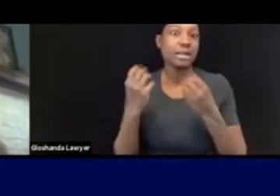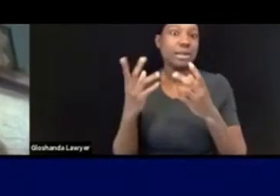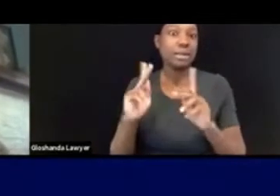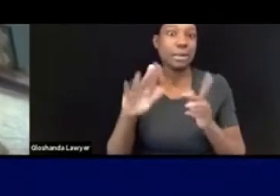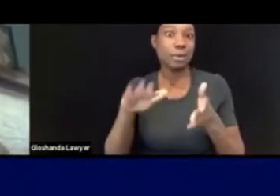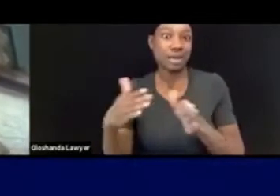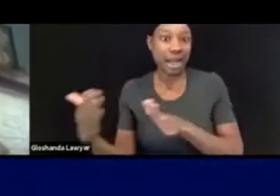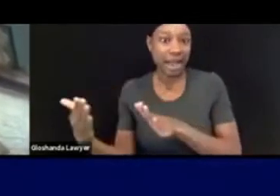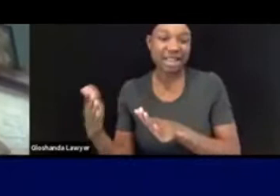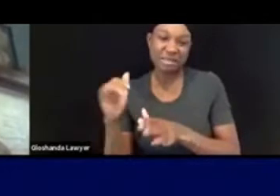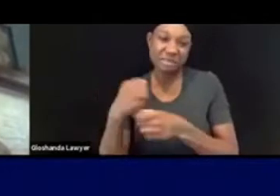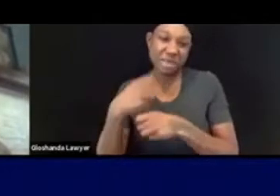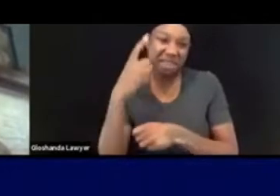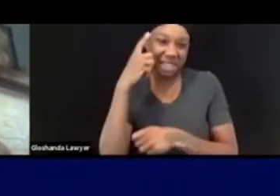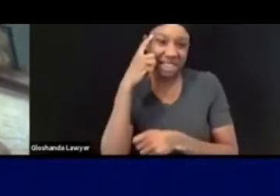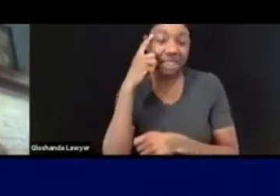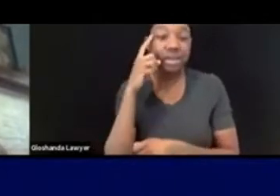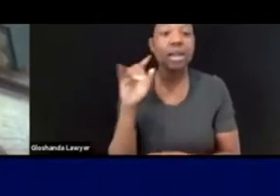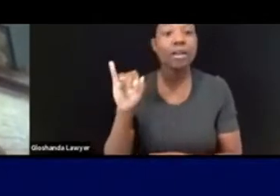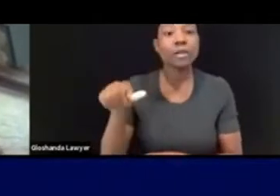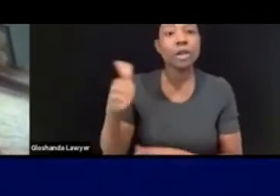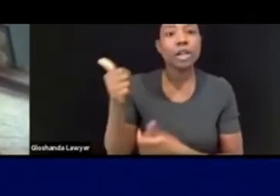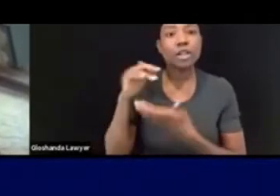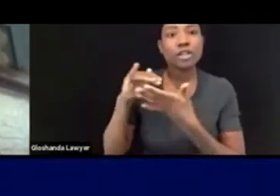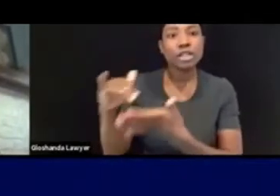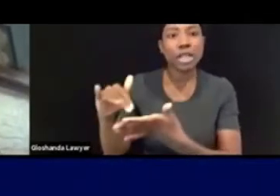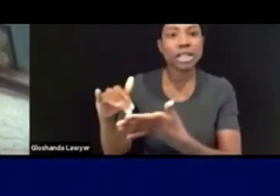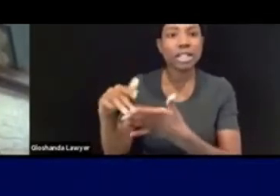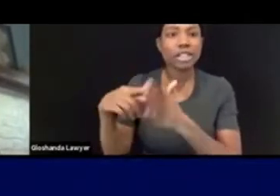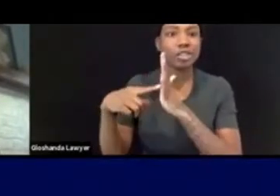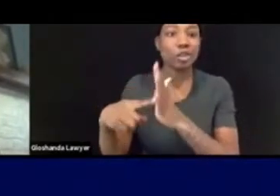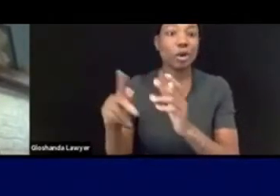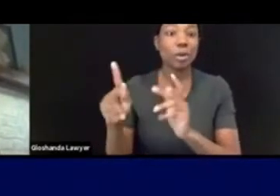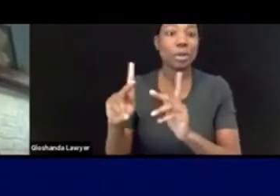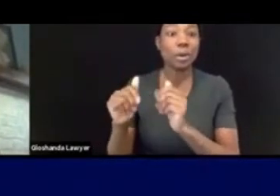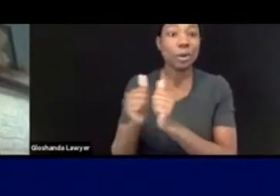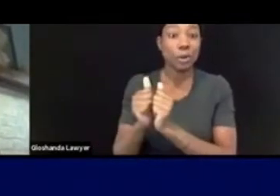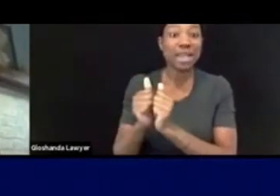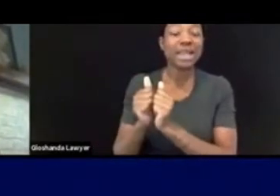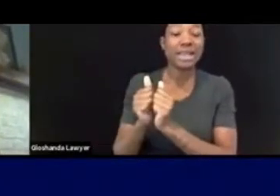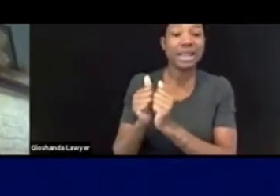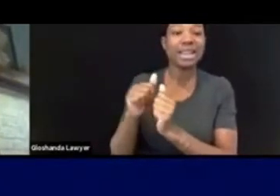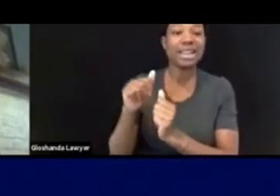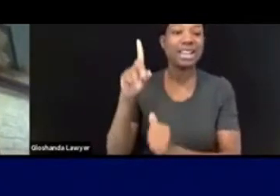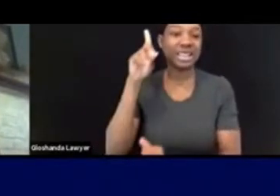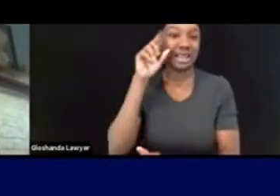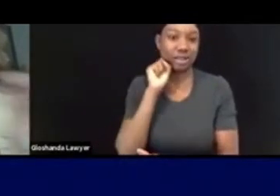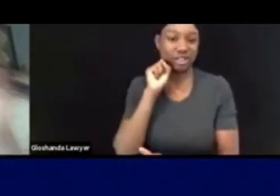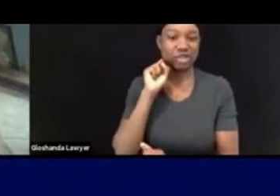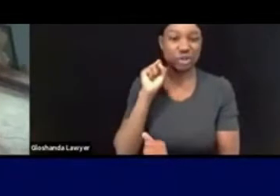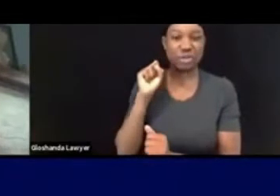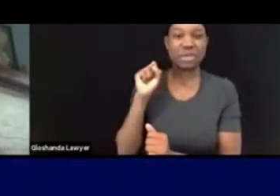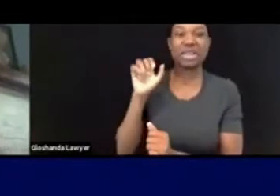out in JAMA Open, that people with Down syndrome in particular are some at the highest risk. It underscores a